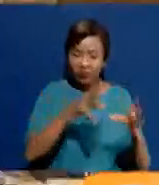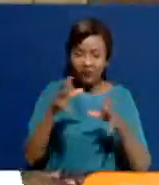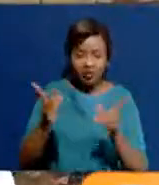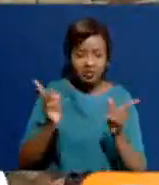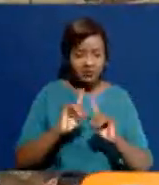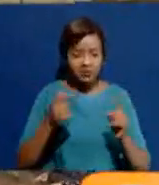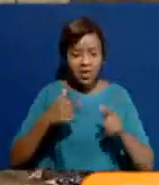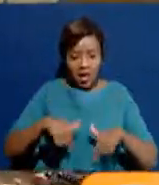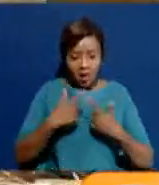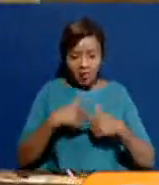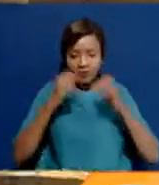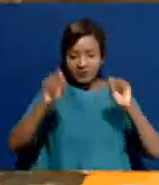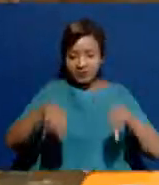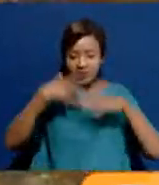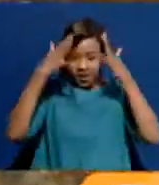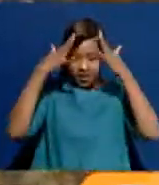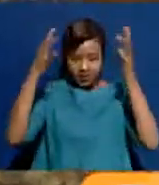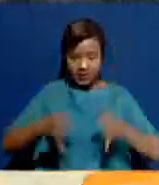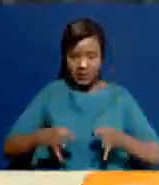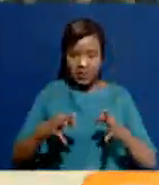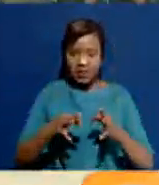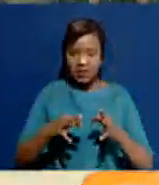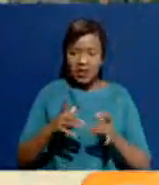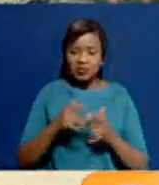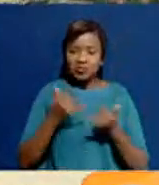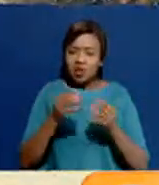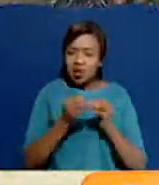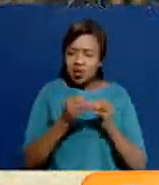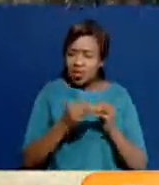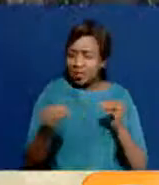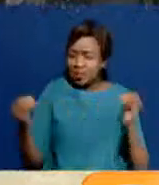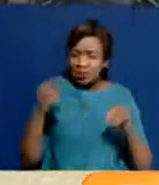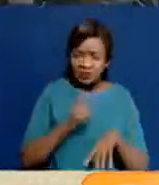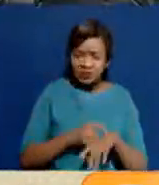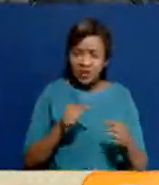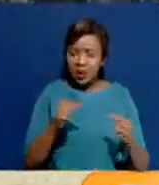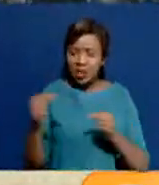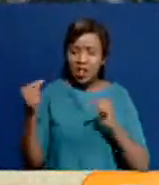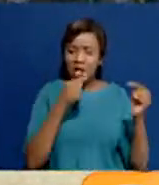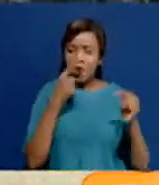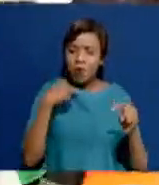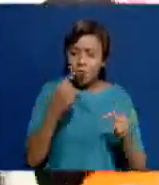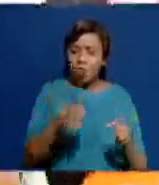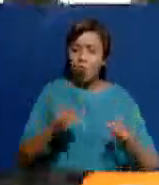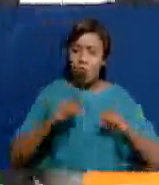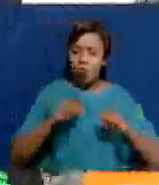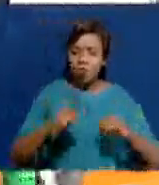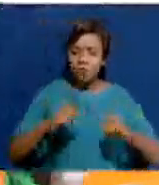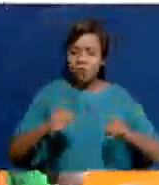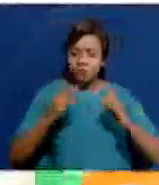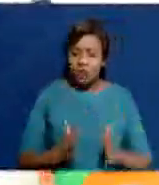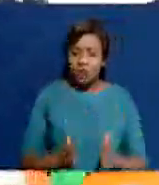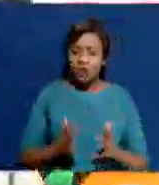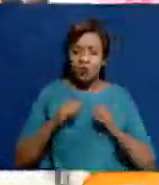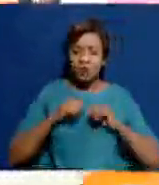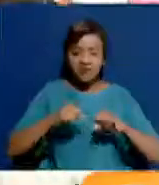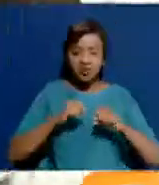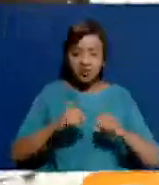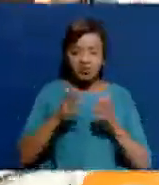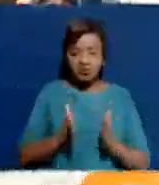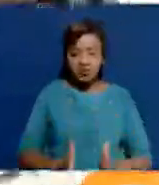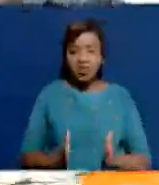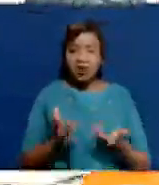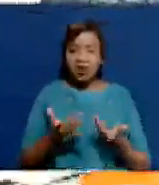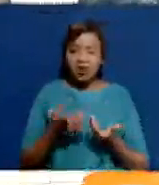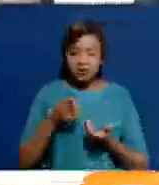decisions. The prolonged dispute over who are the bona fide officials of the party is currently before the party's Disputes Resolution Committee